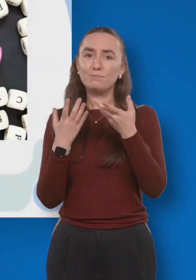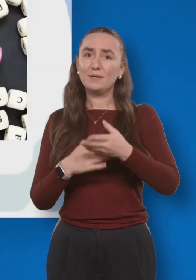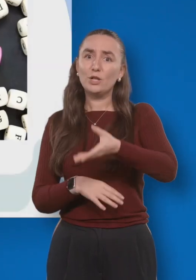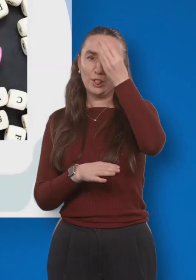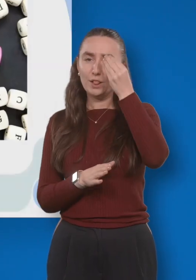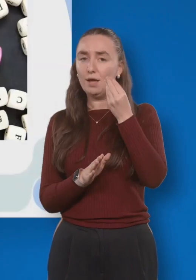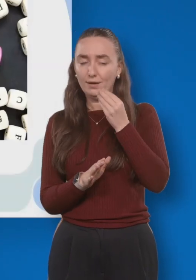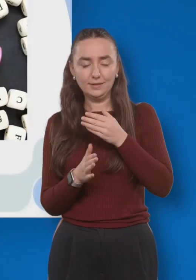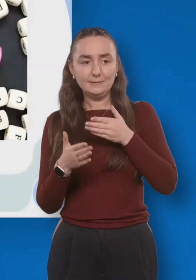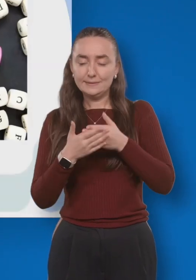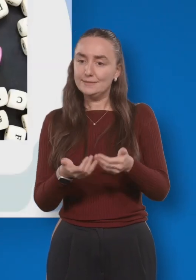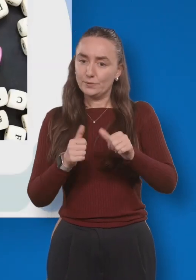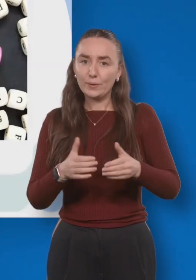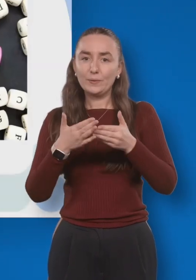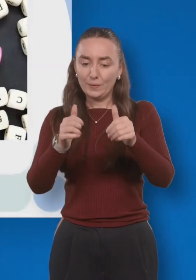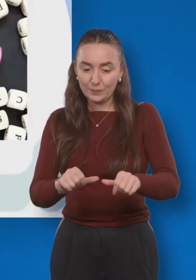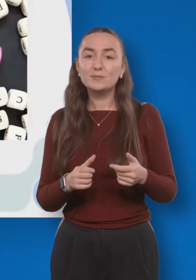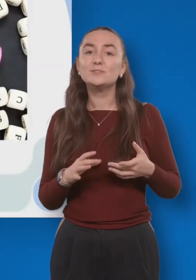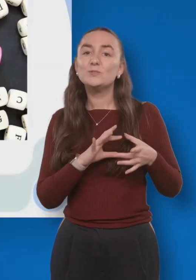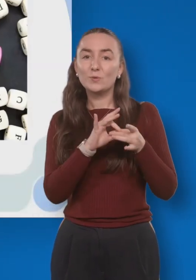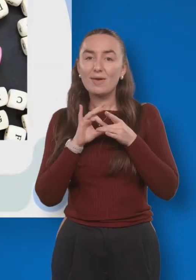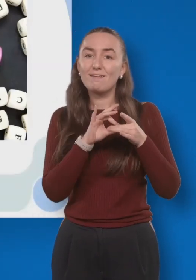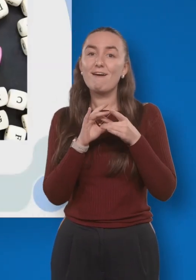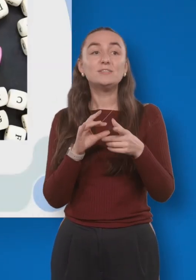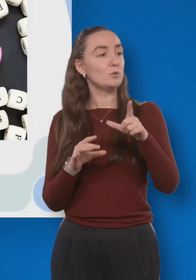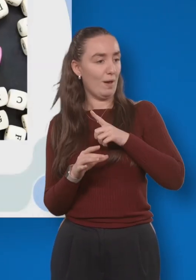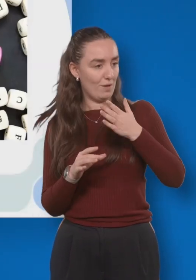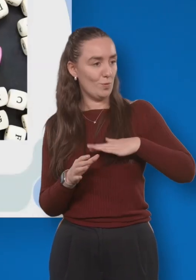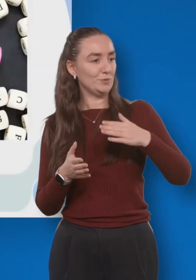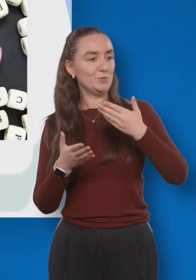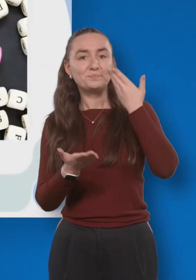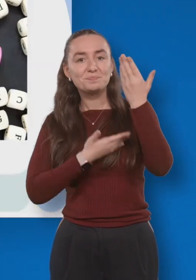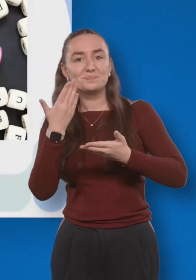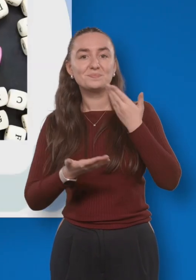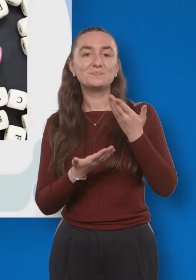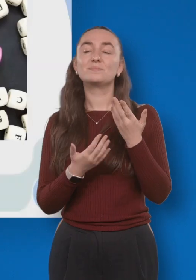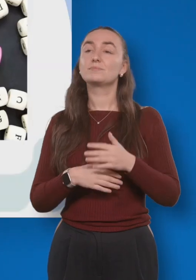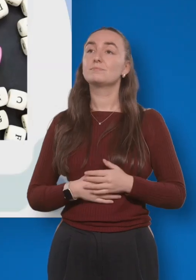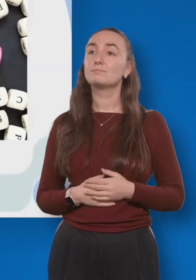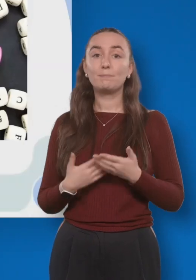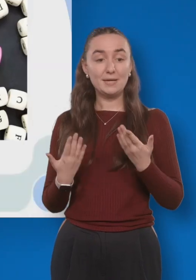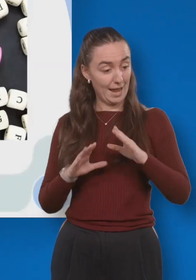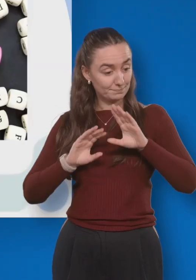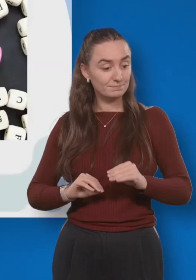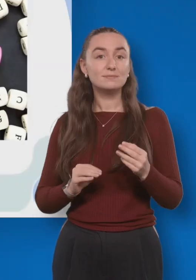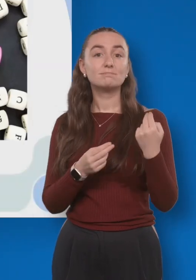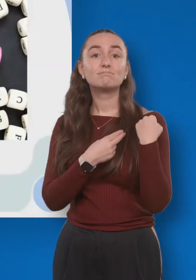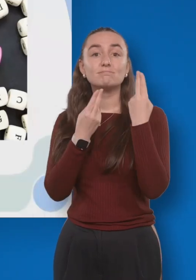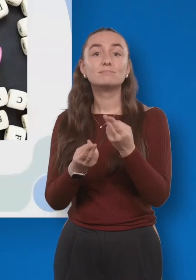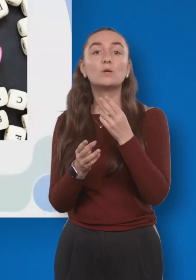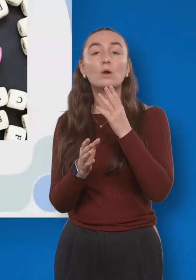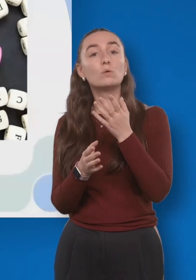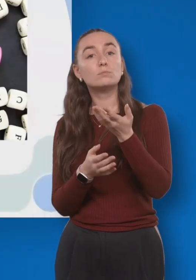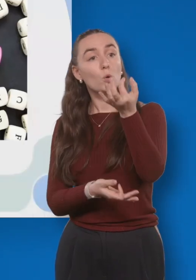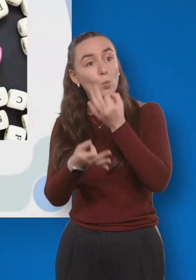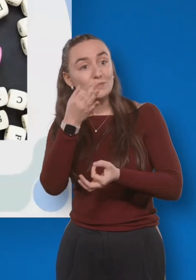wanted to share this through this webinar with you. So now it's over to you for questions and comments, and we're